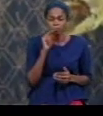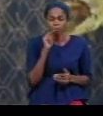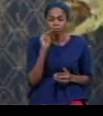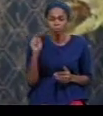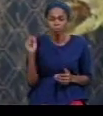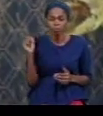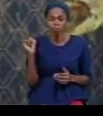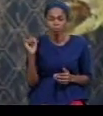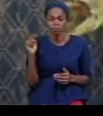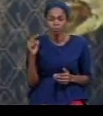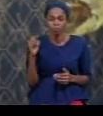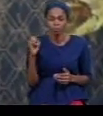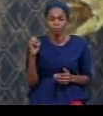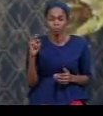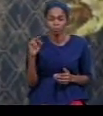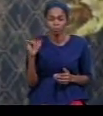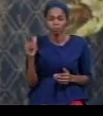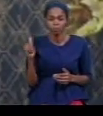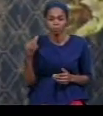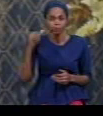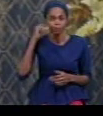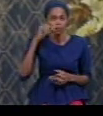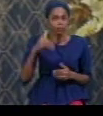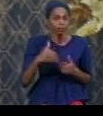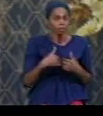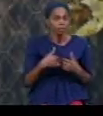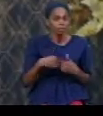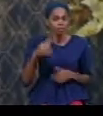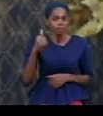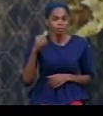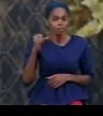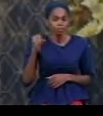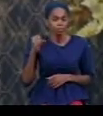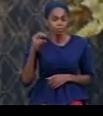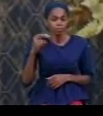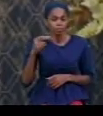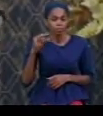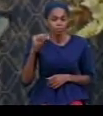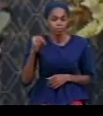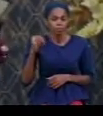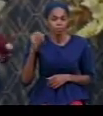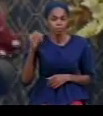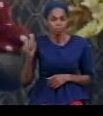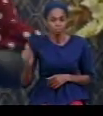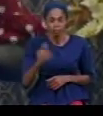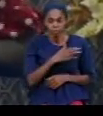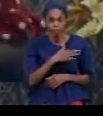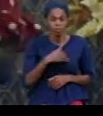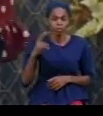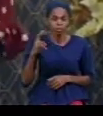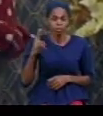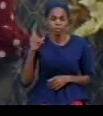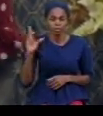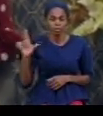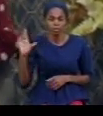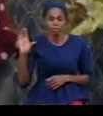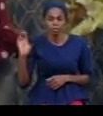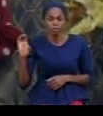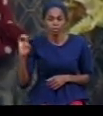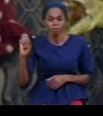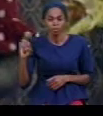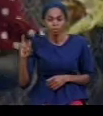I had asthma, ulcer. These two things have been worrying me for the past almost a year now.